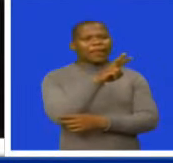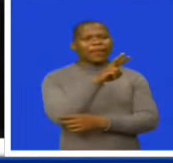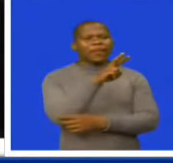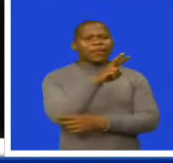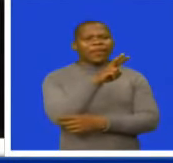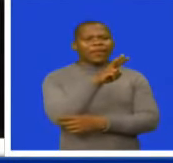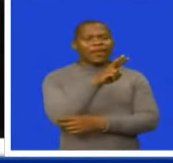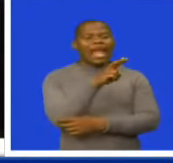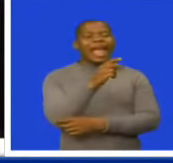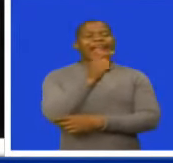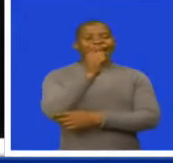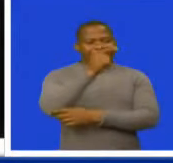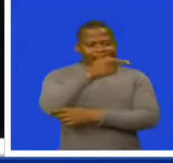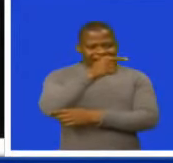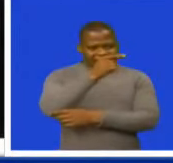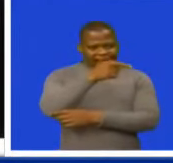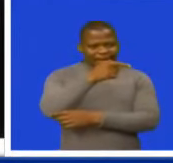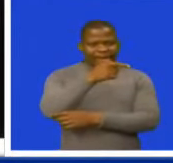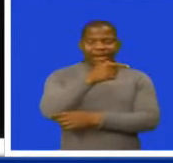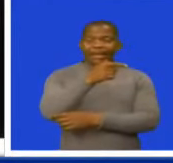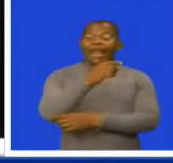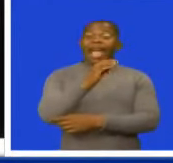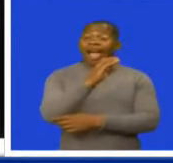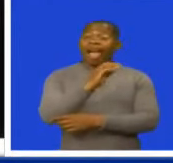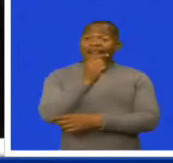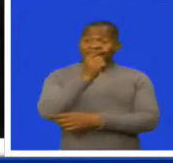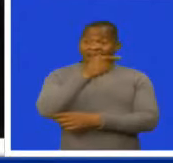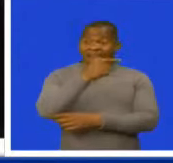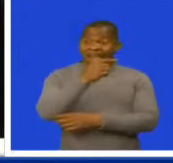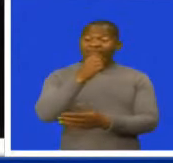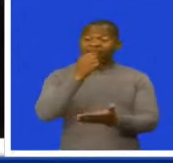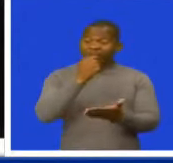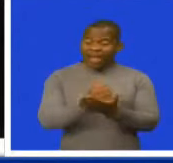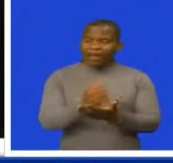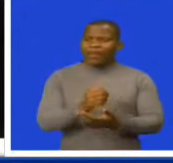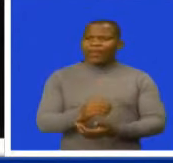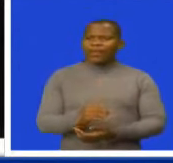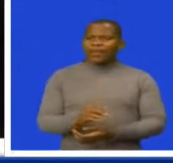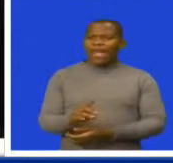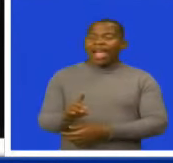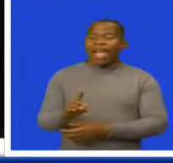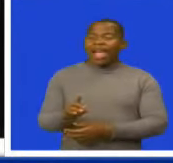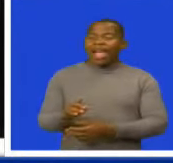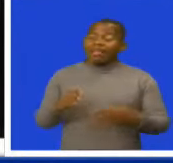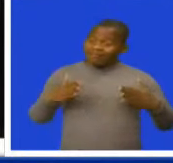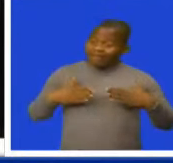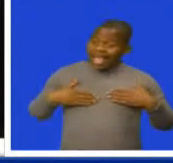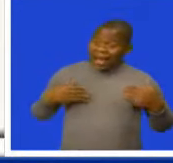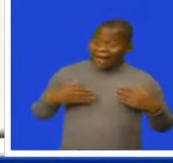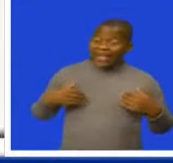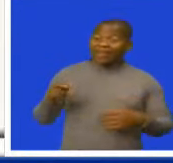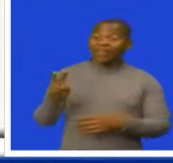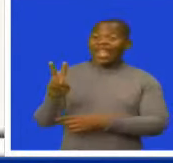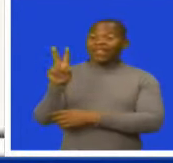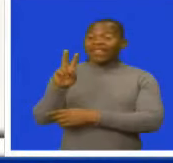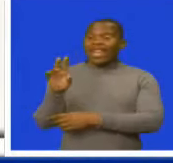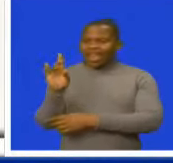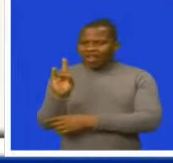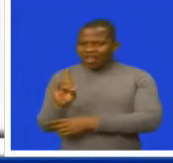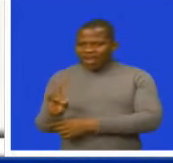tembini laba the Happy Valley Hotel, Mandenga Lodge, Damika Guest